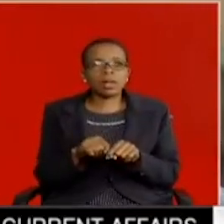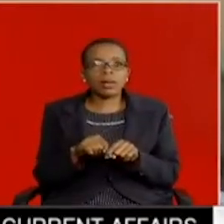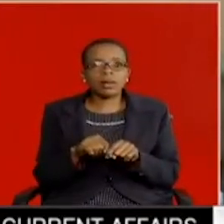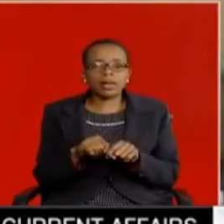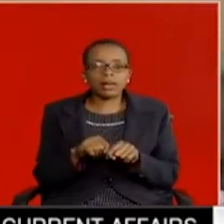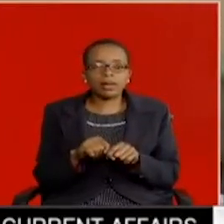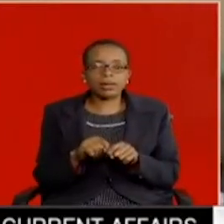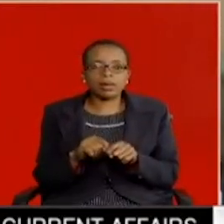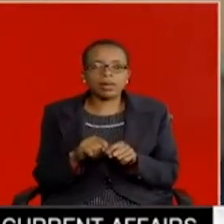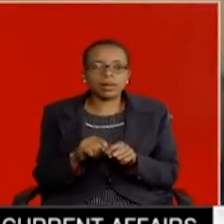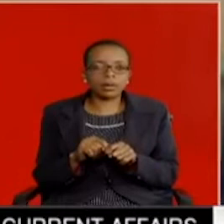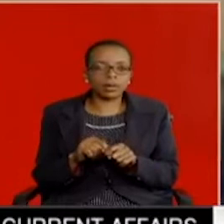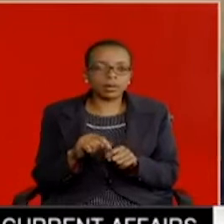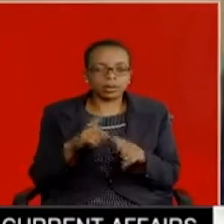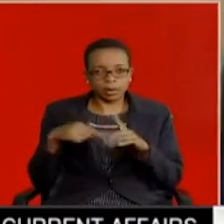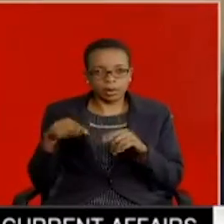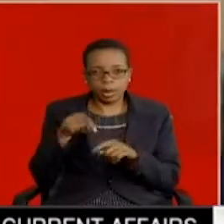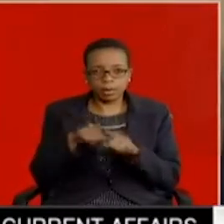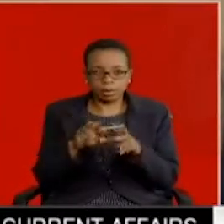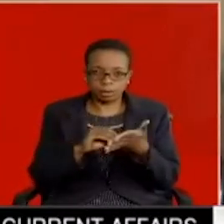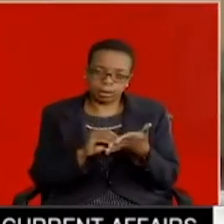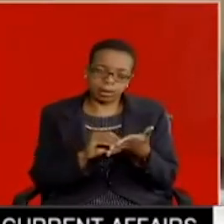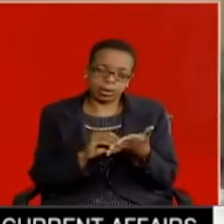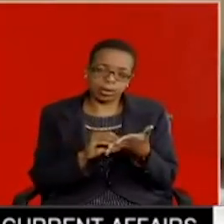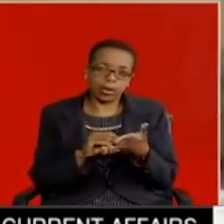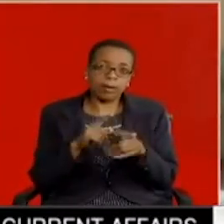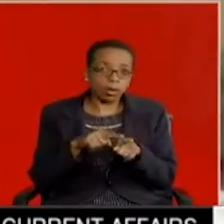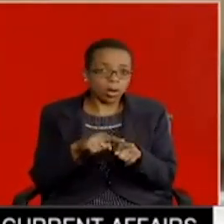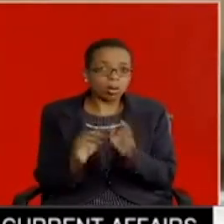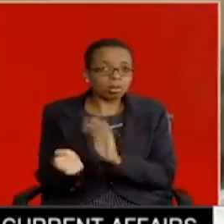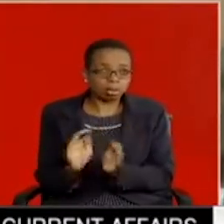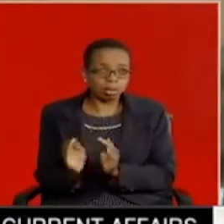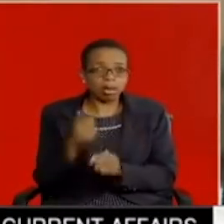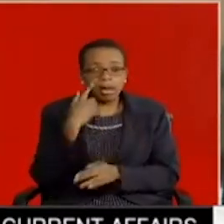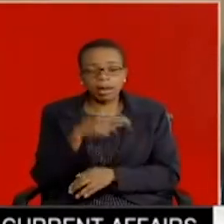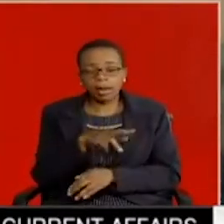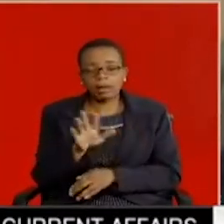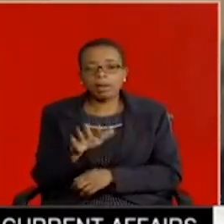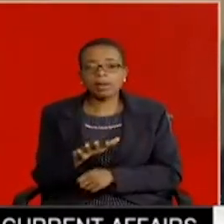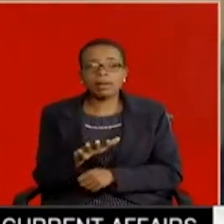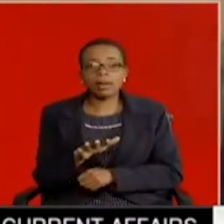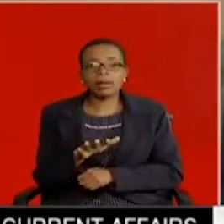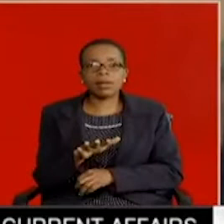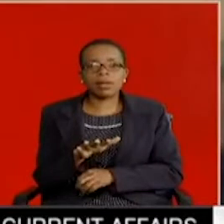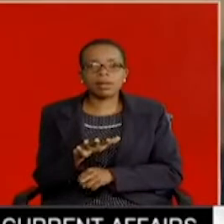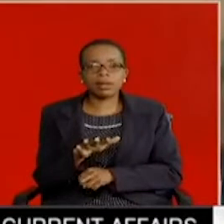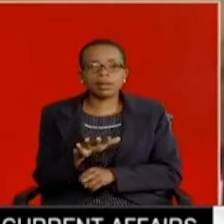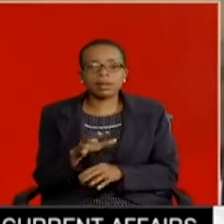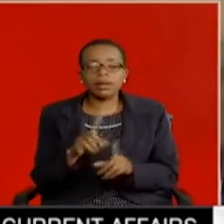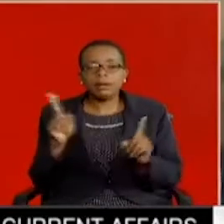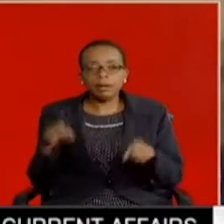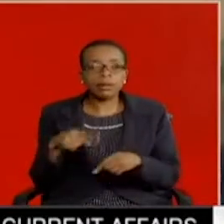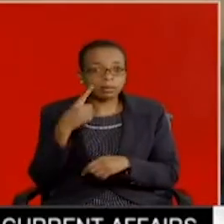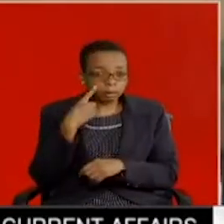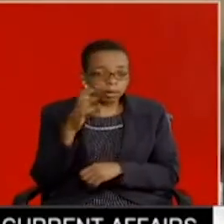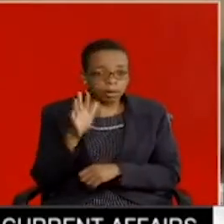My ministry will set up and implement the safety monitoring plan to enable swift